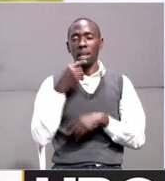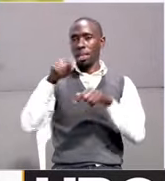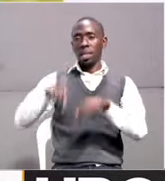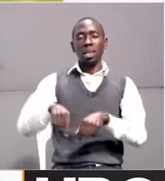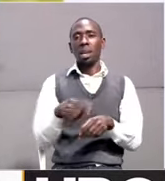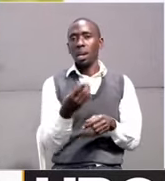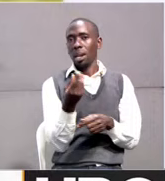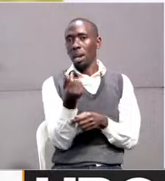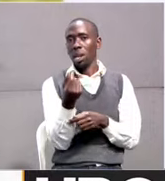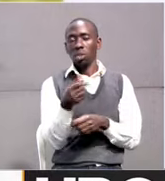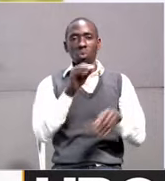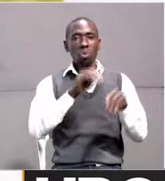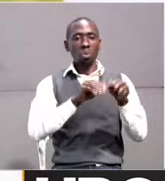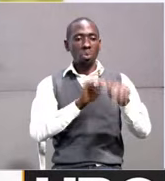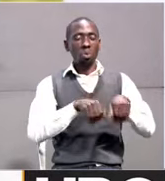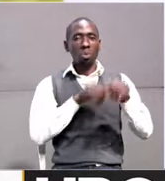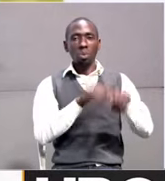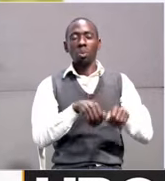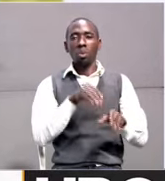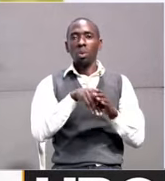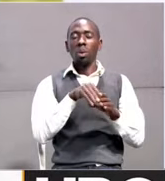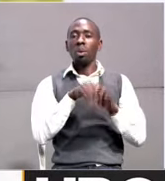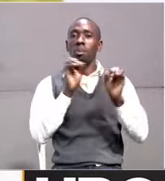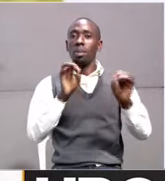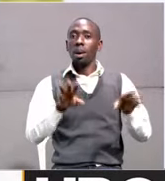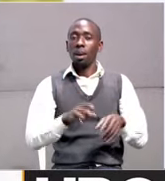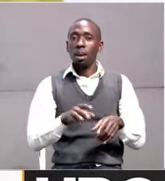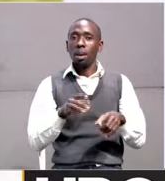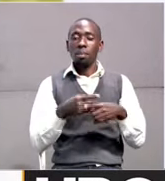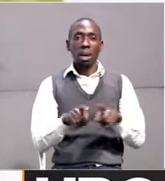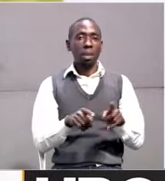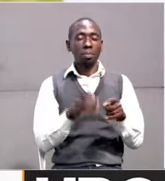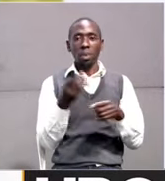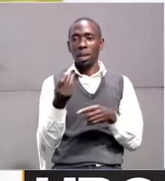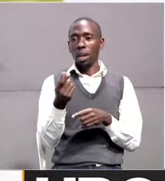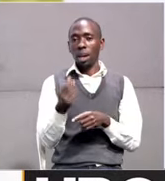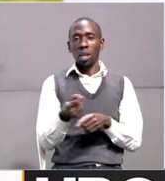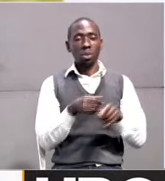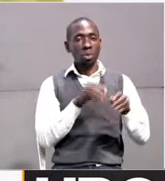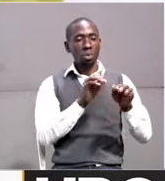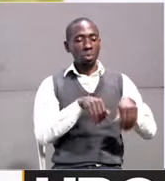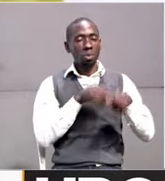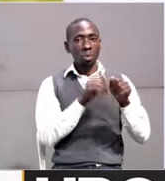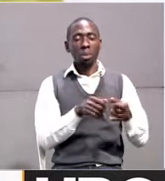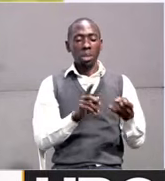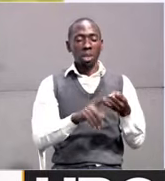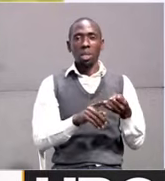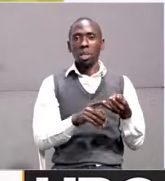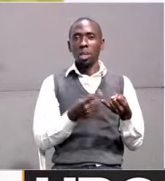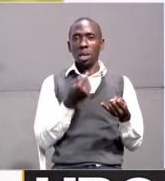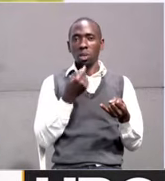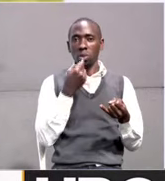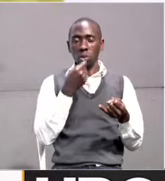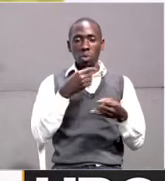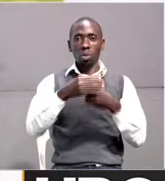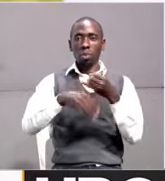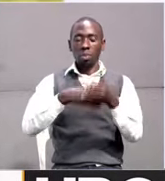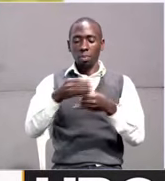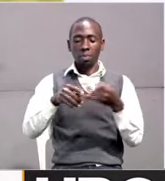crop. The cash crop is tobacco, is tea, is coffee,